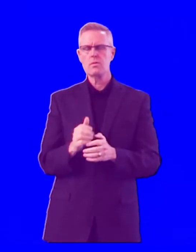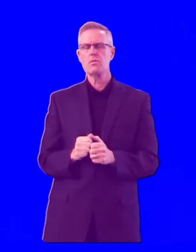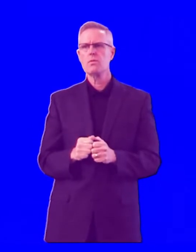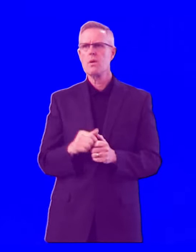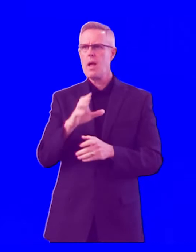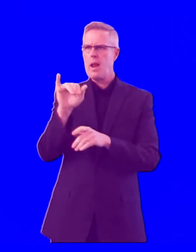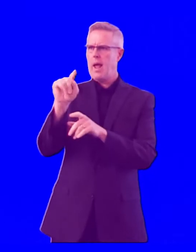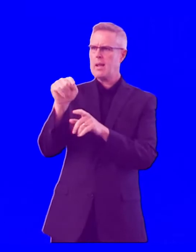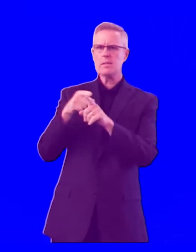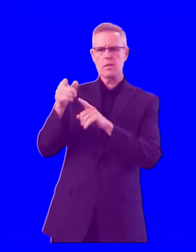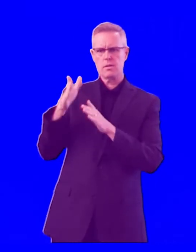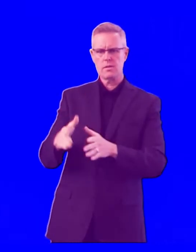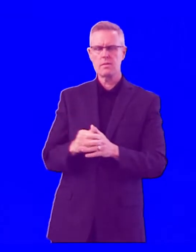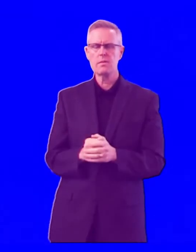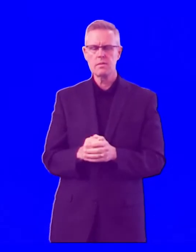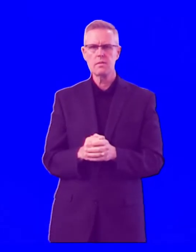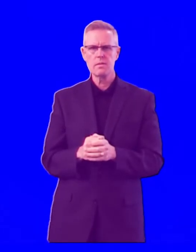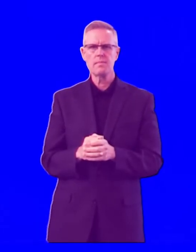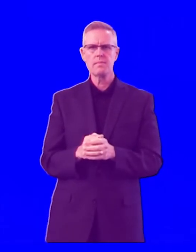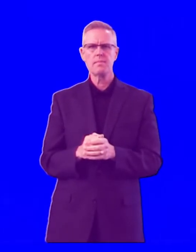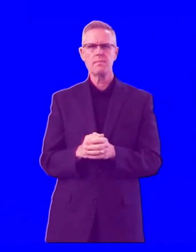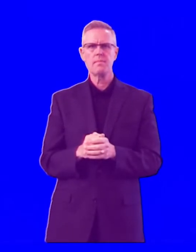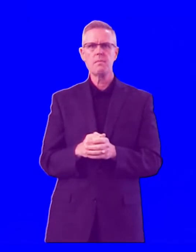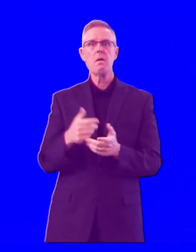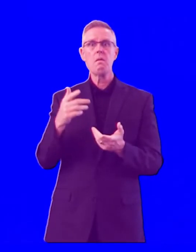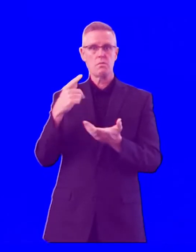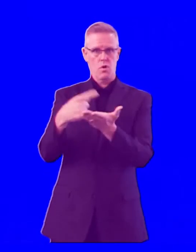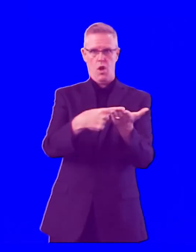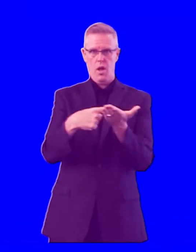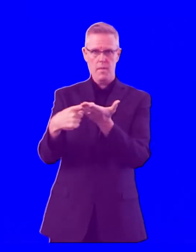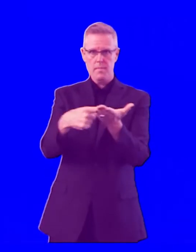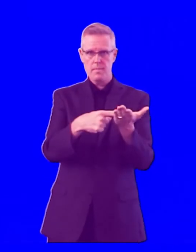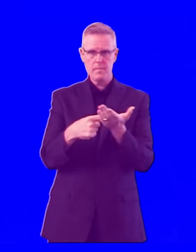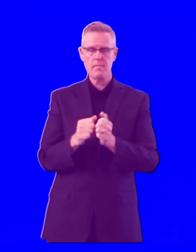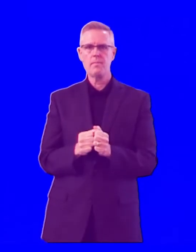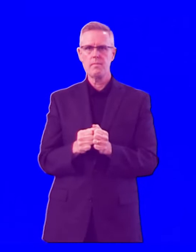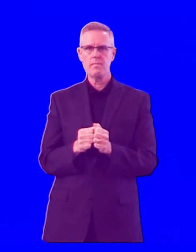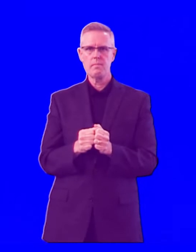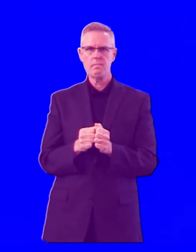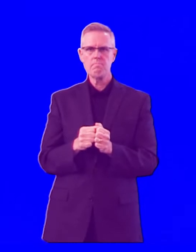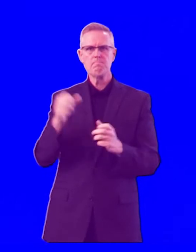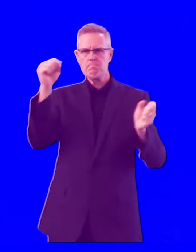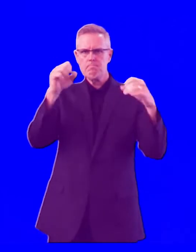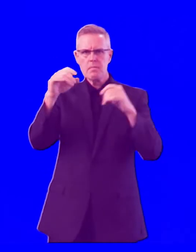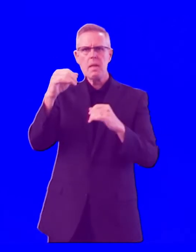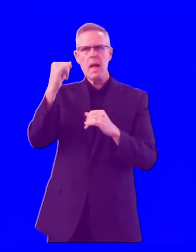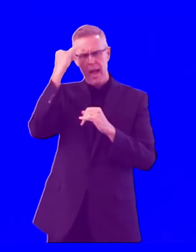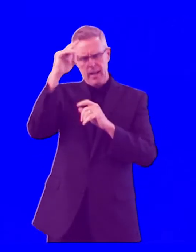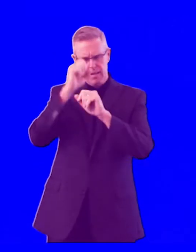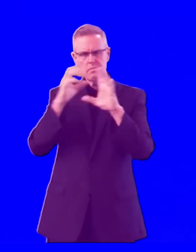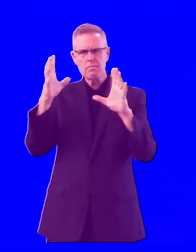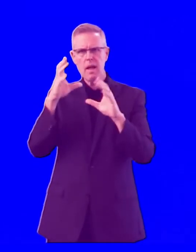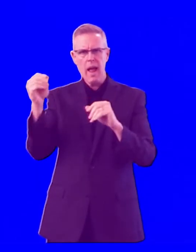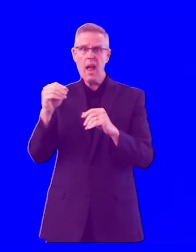supervisors, and IT specialists who are given an opportunity to talk, to come up with an idea,